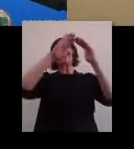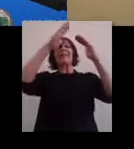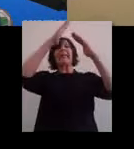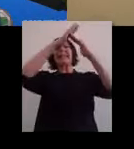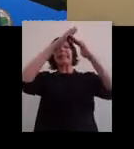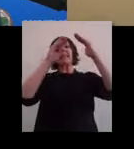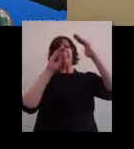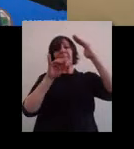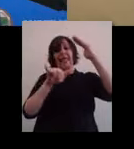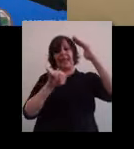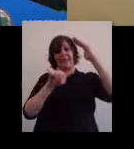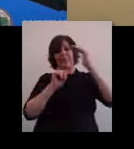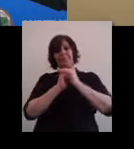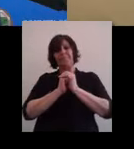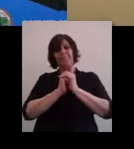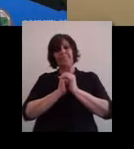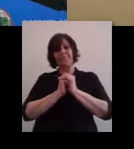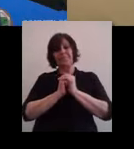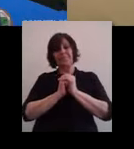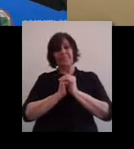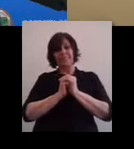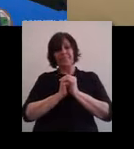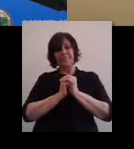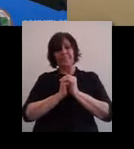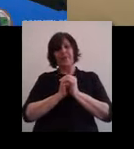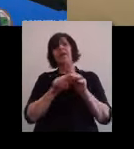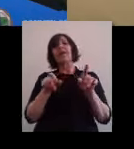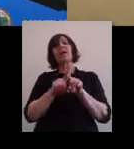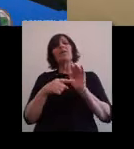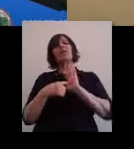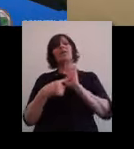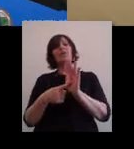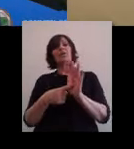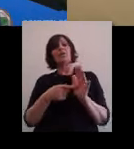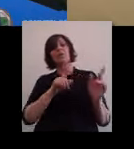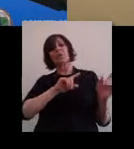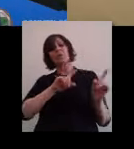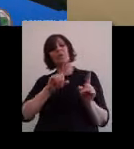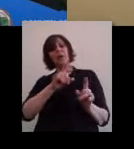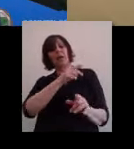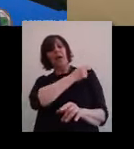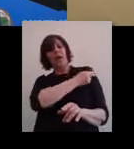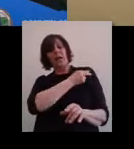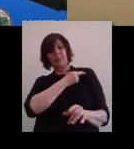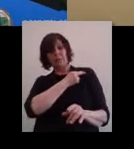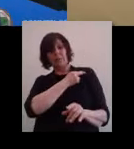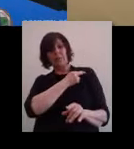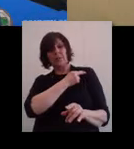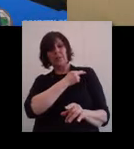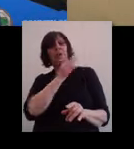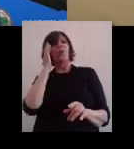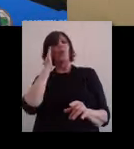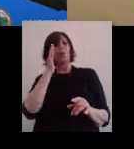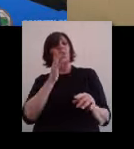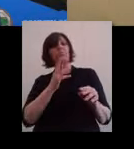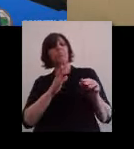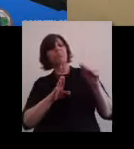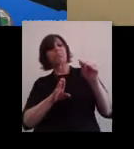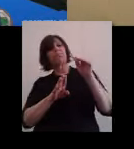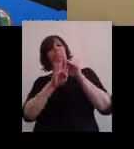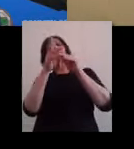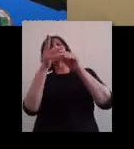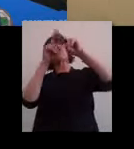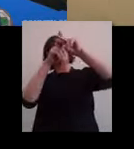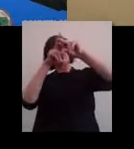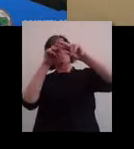that our hospitalizations will, if the models are correct, will go up substantially by the end of this